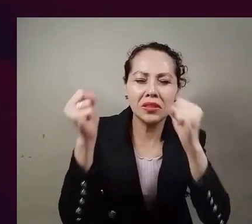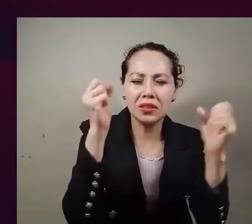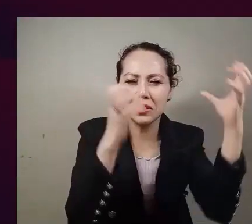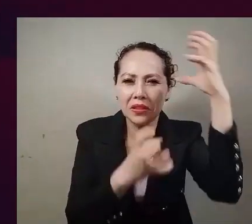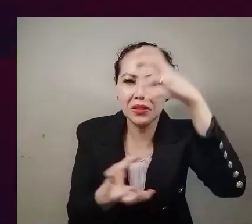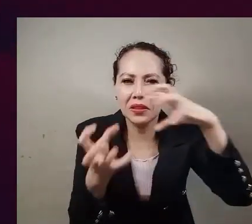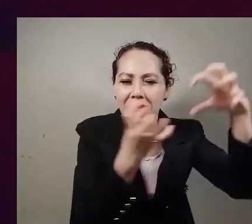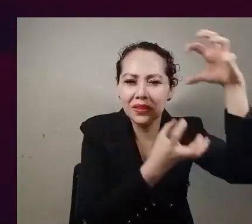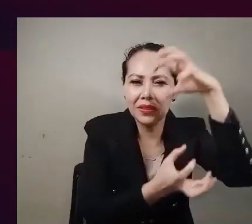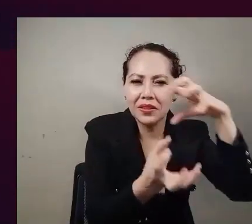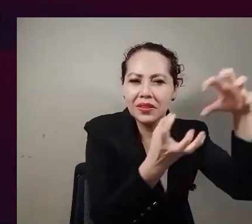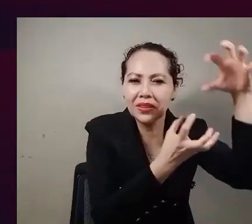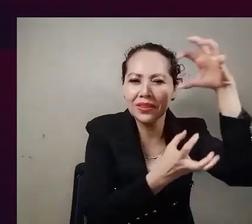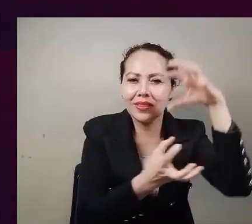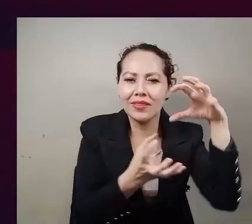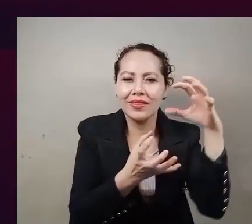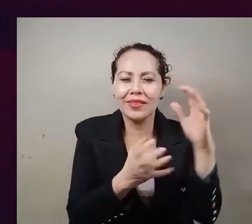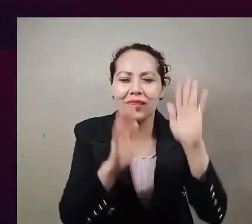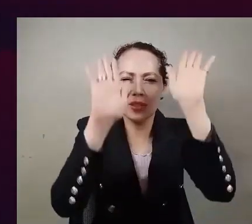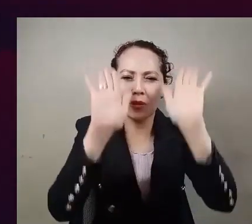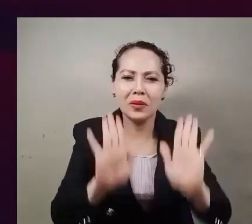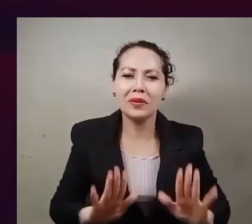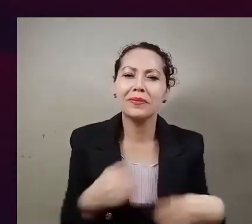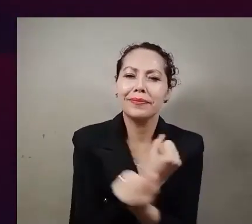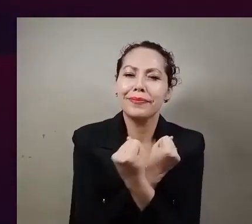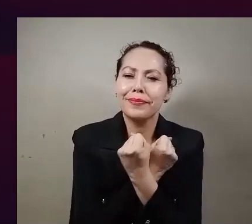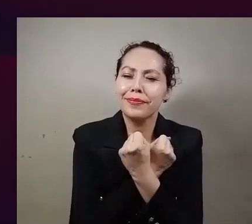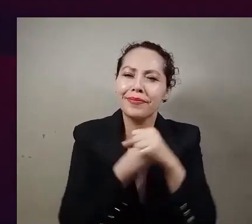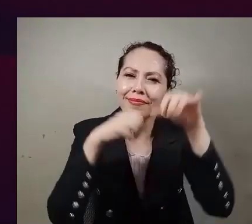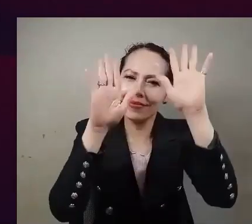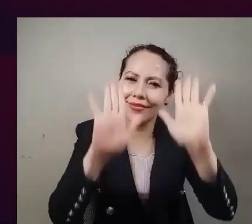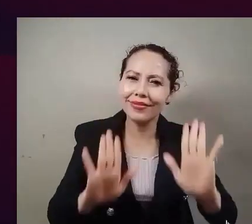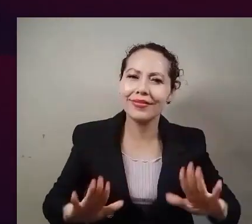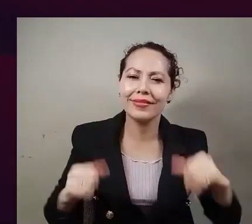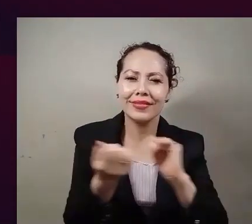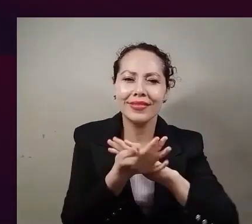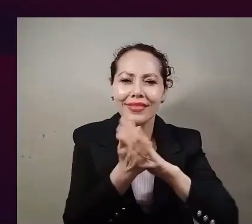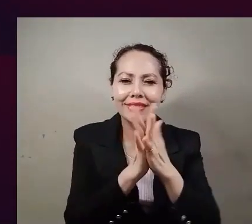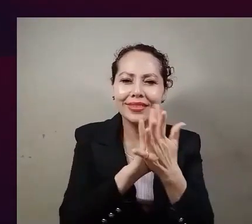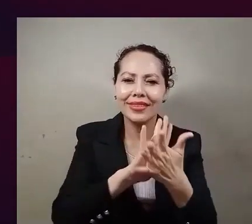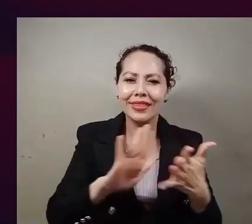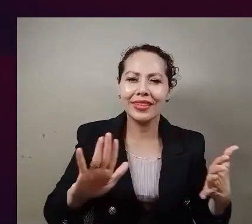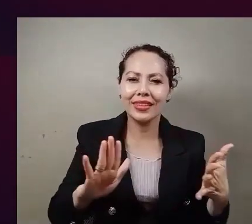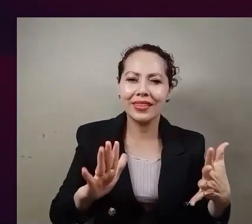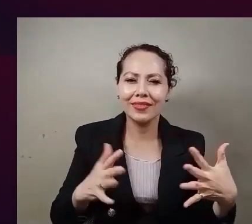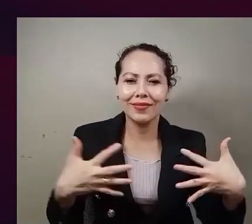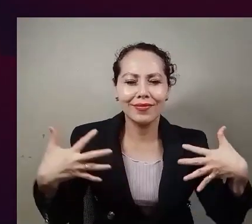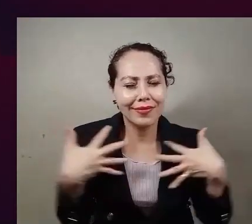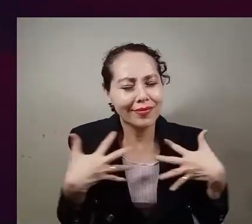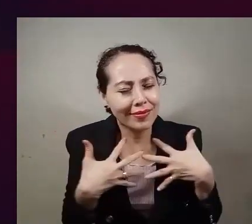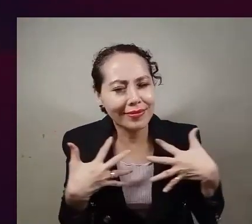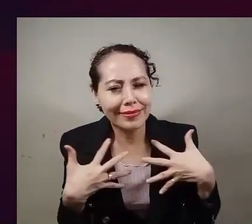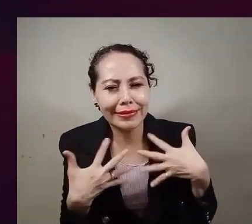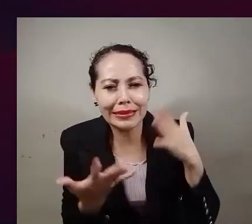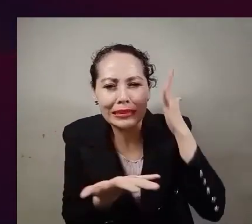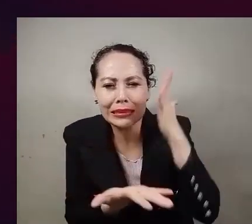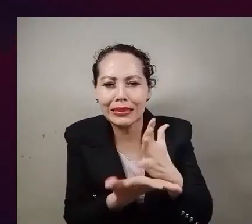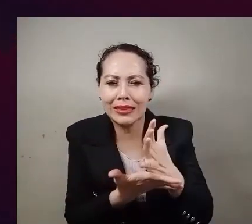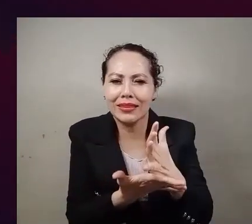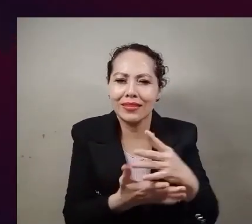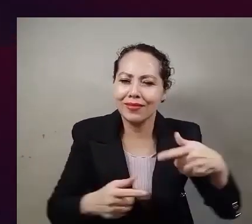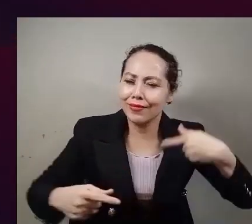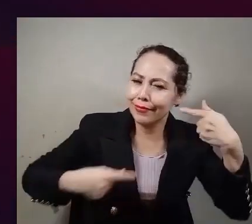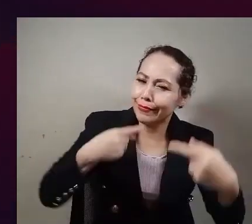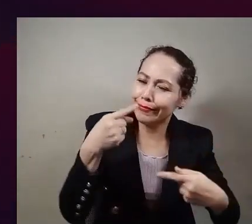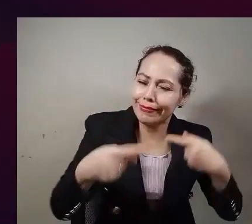of love, what depths of peace, when fears are still, when